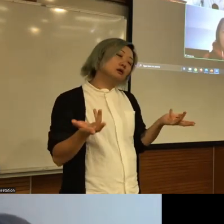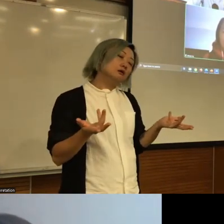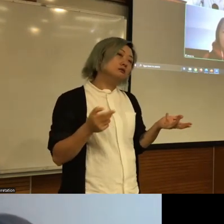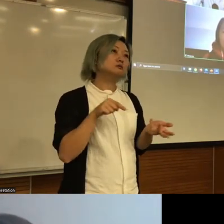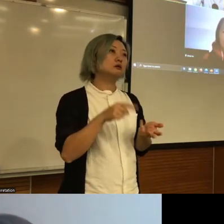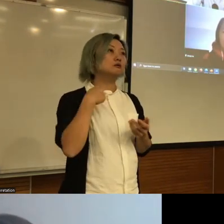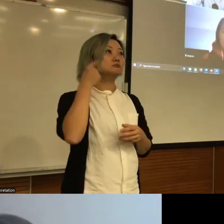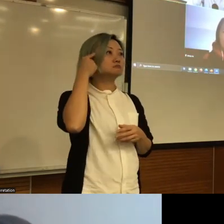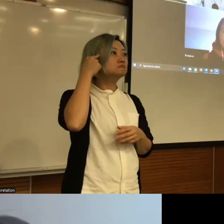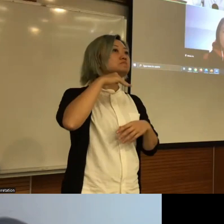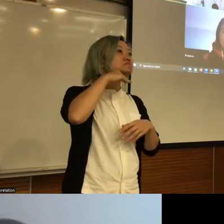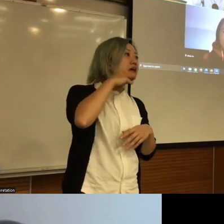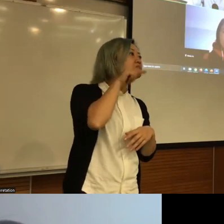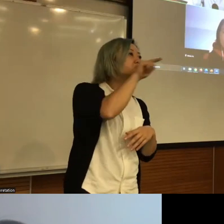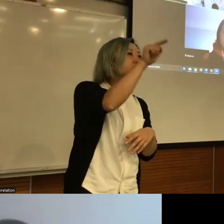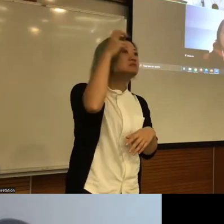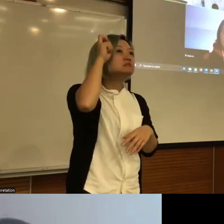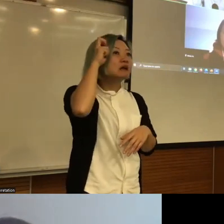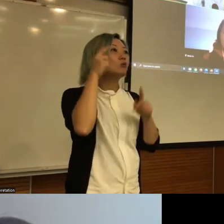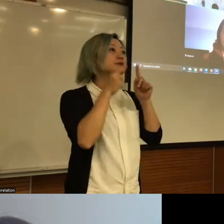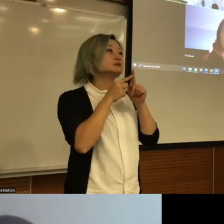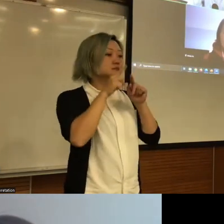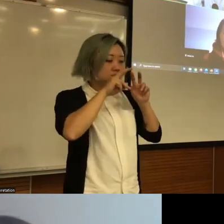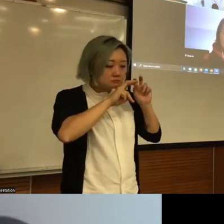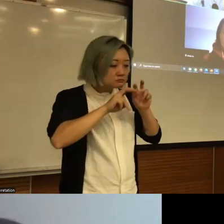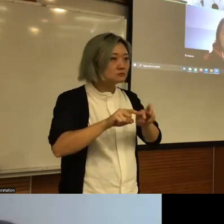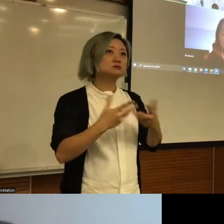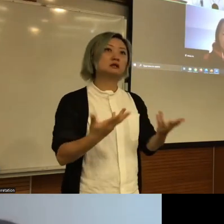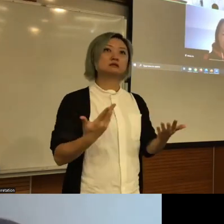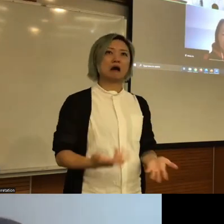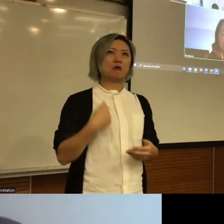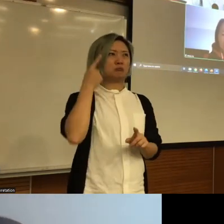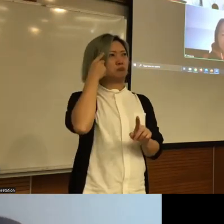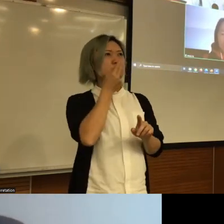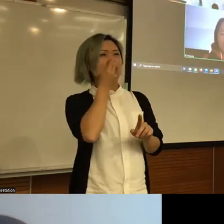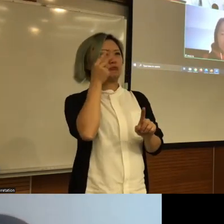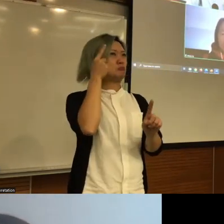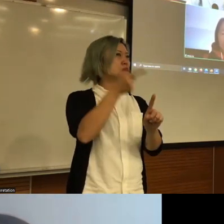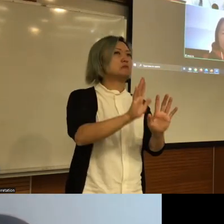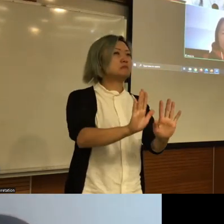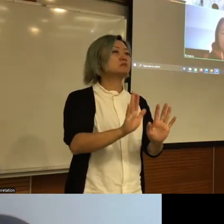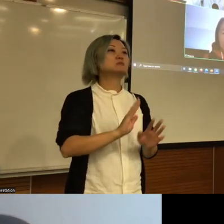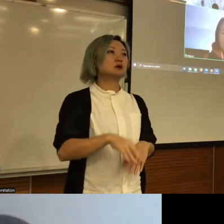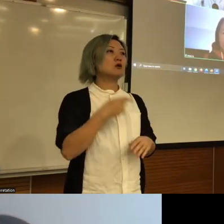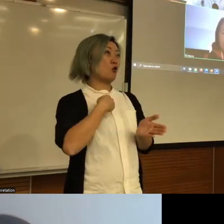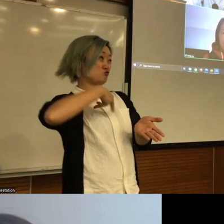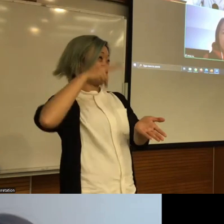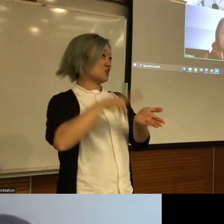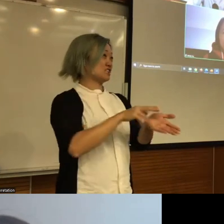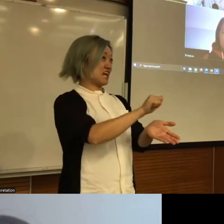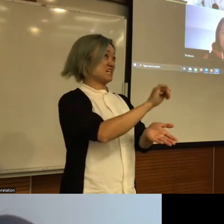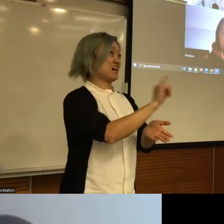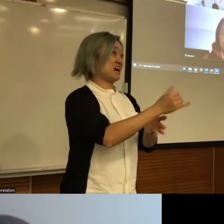I think research will tell us, but it's very difficult to predict. I don't believe in full AI interpreting